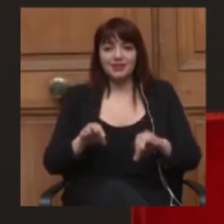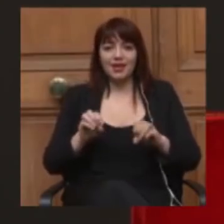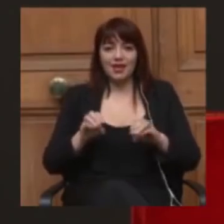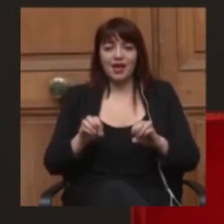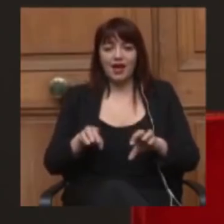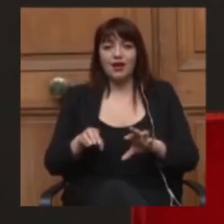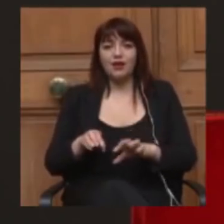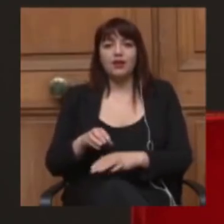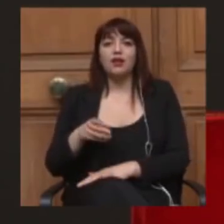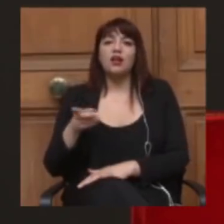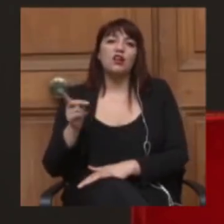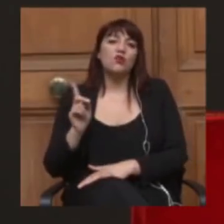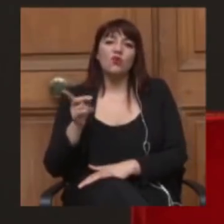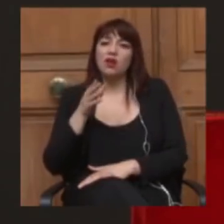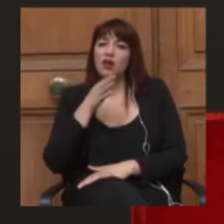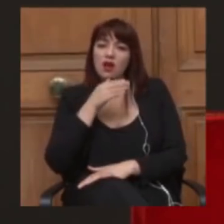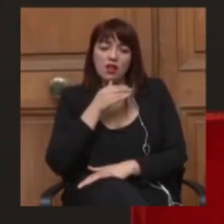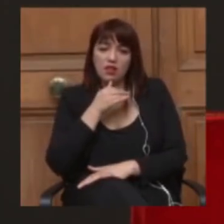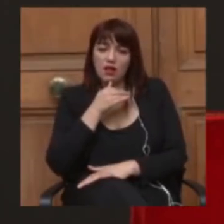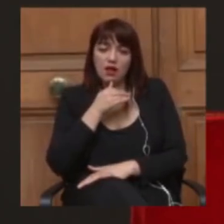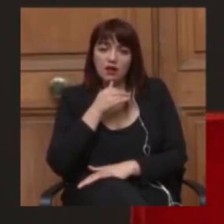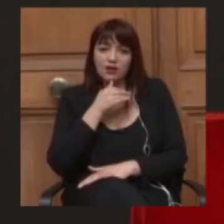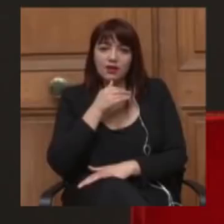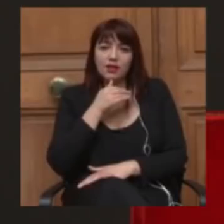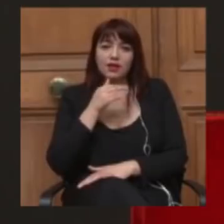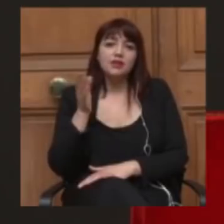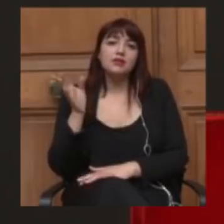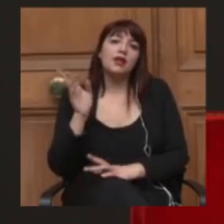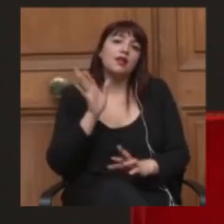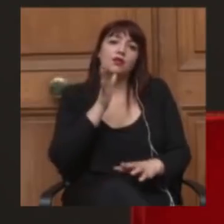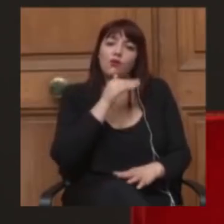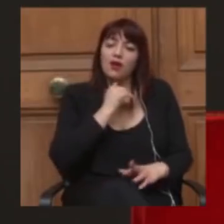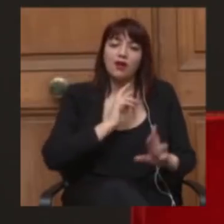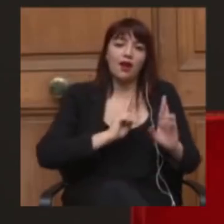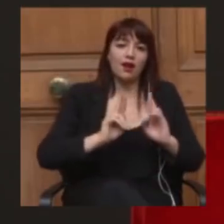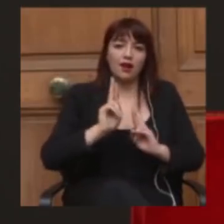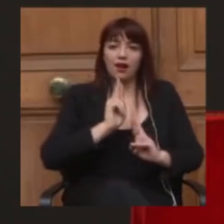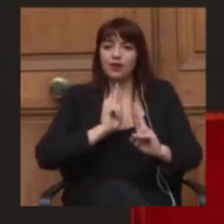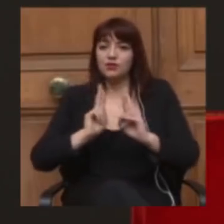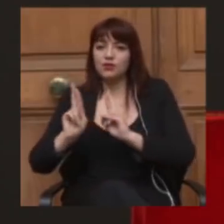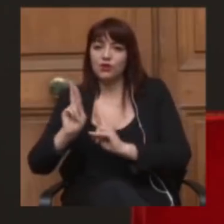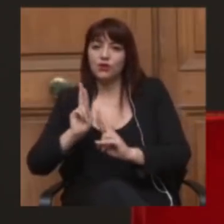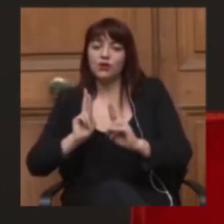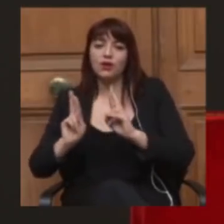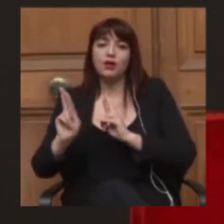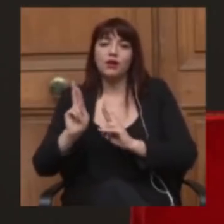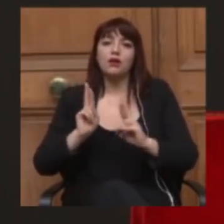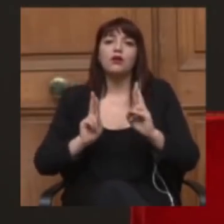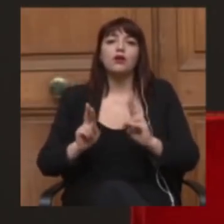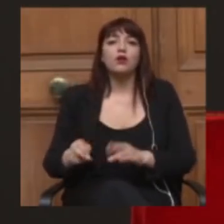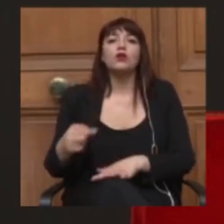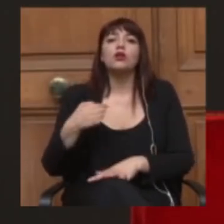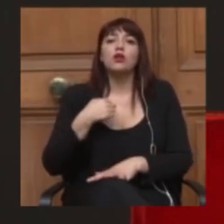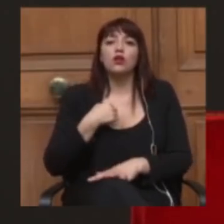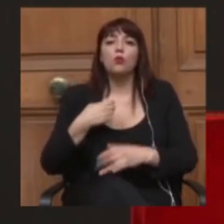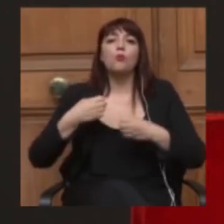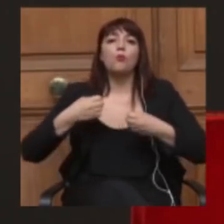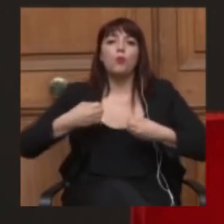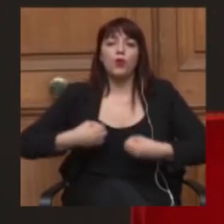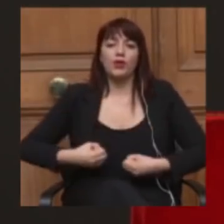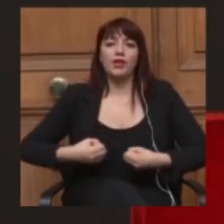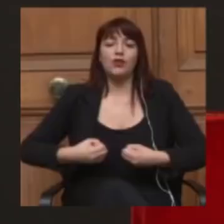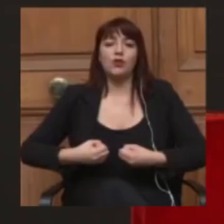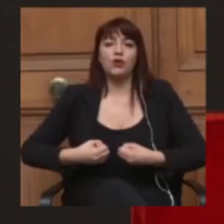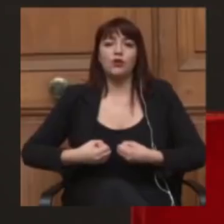nothing without the relationships by which I have been both sustained and transformed.